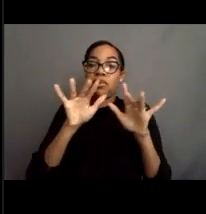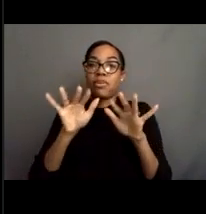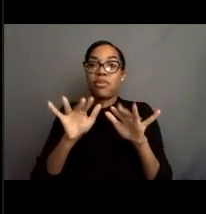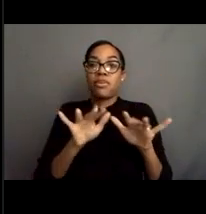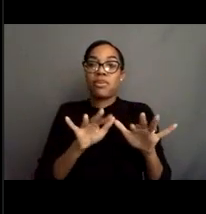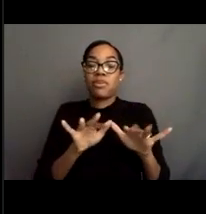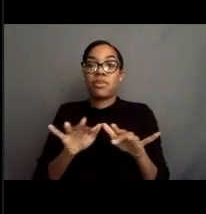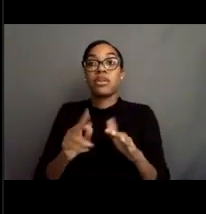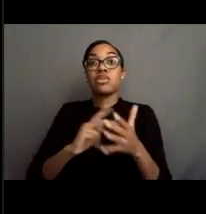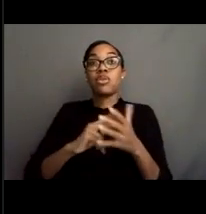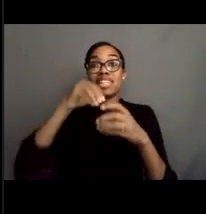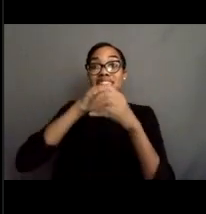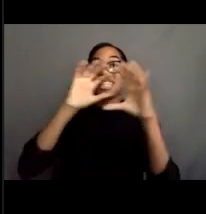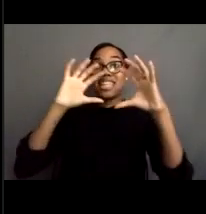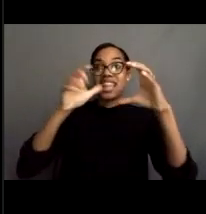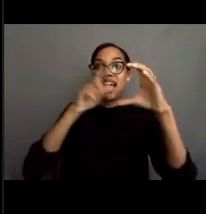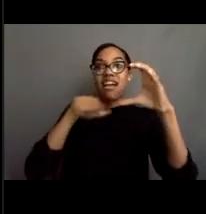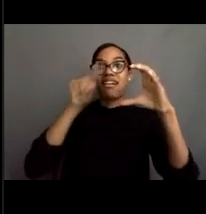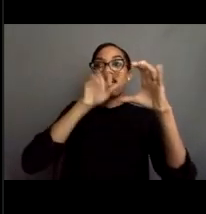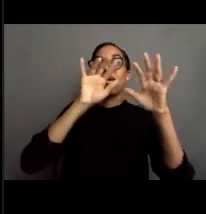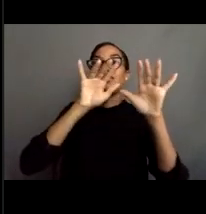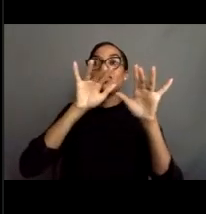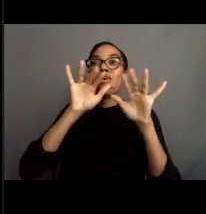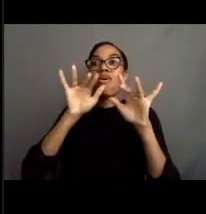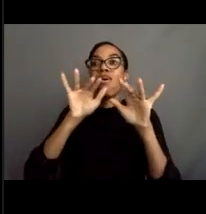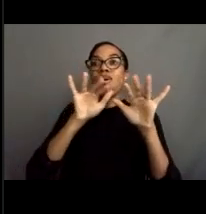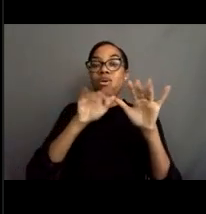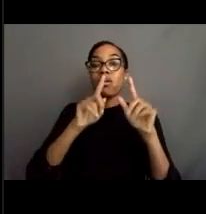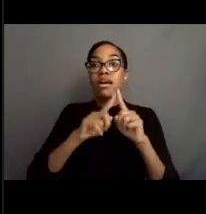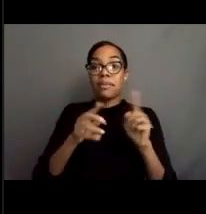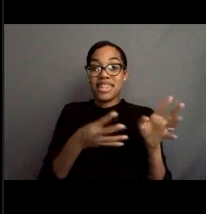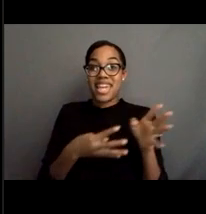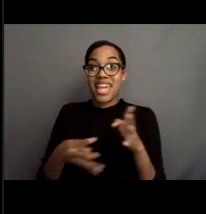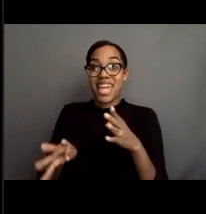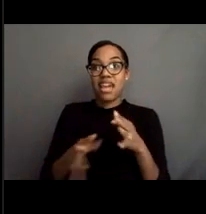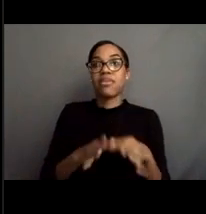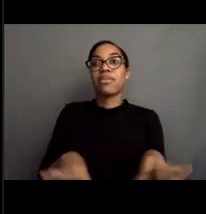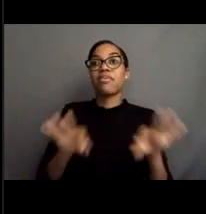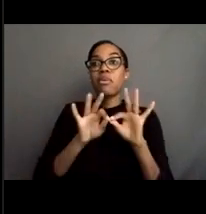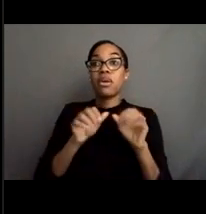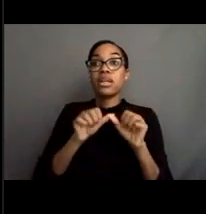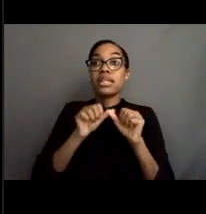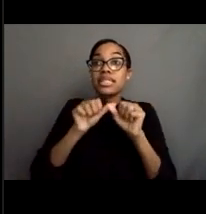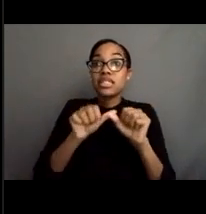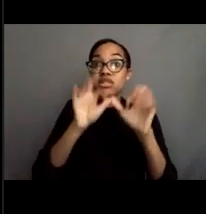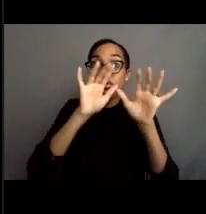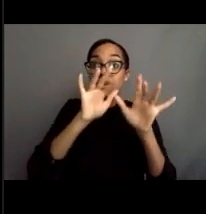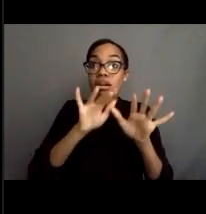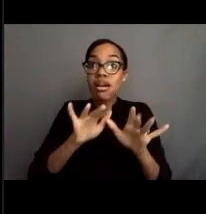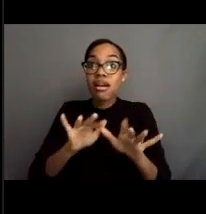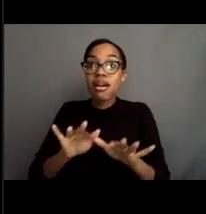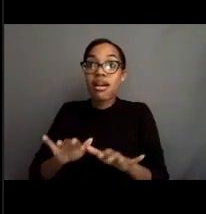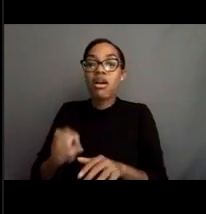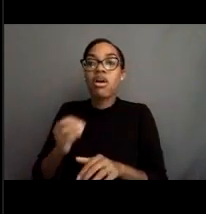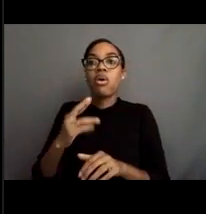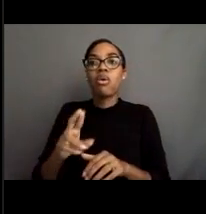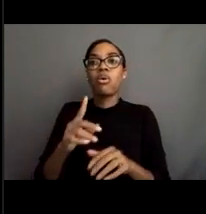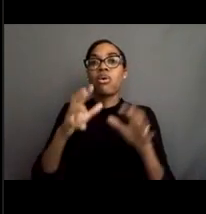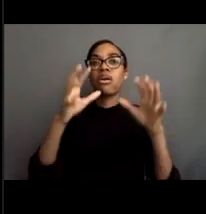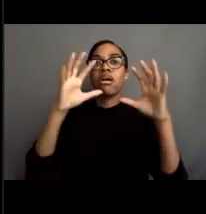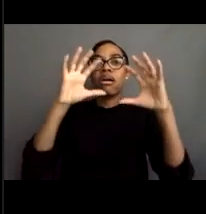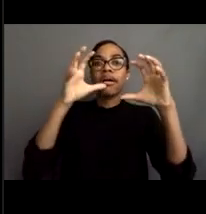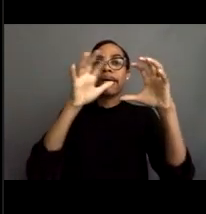the ground. And so weather balloons are really important to tell us whether it's going to be snow hitting the ground, whether it's going to be rain hitting